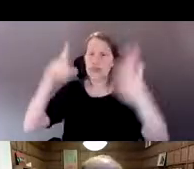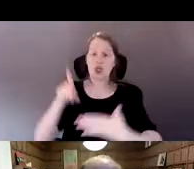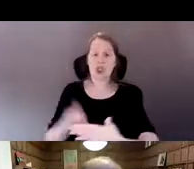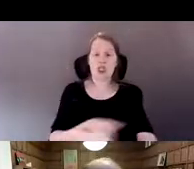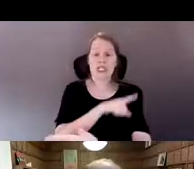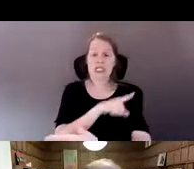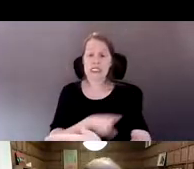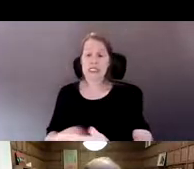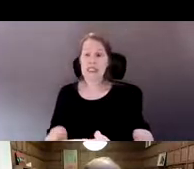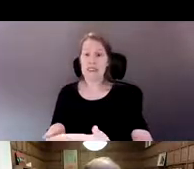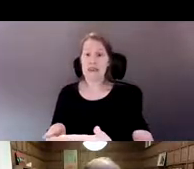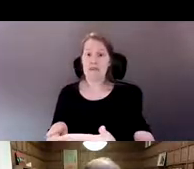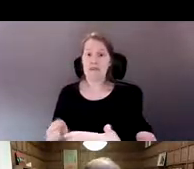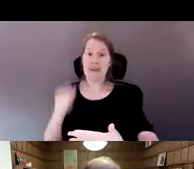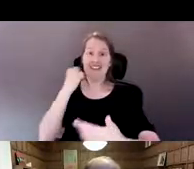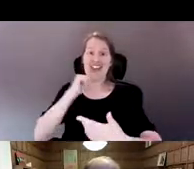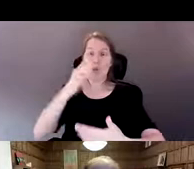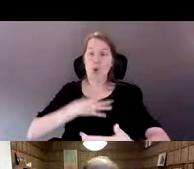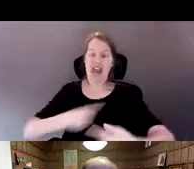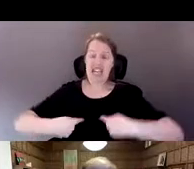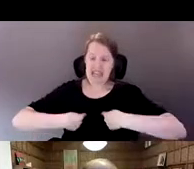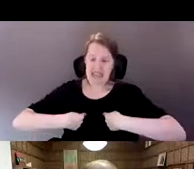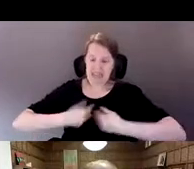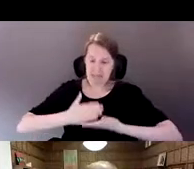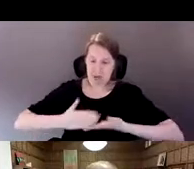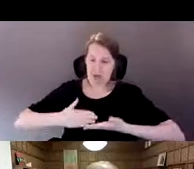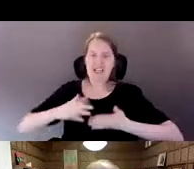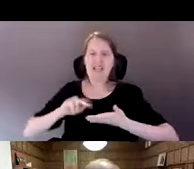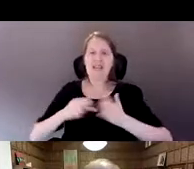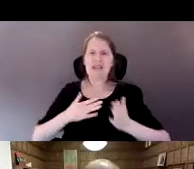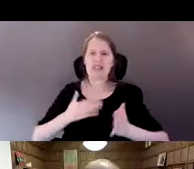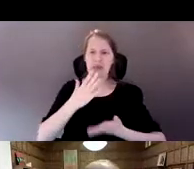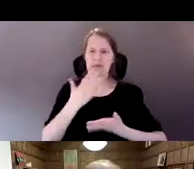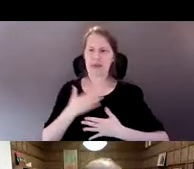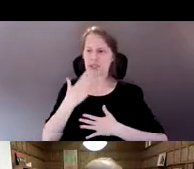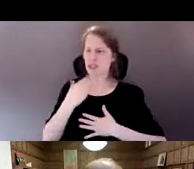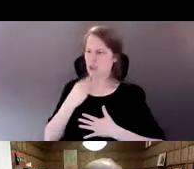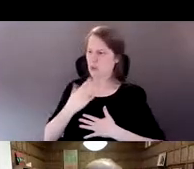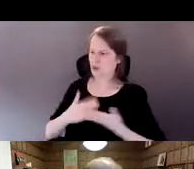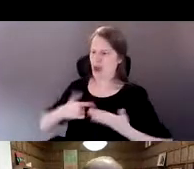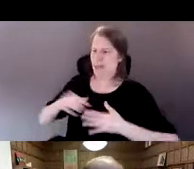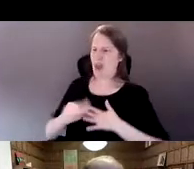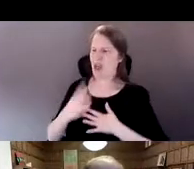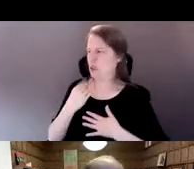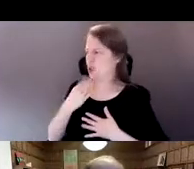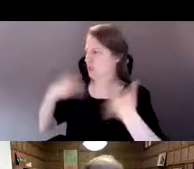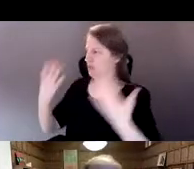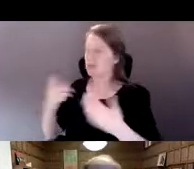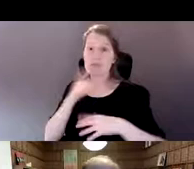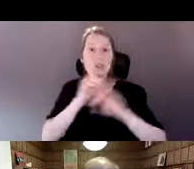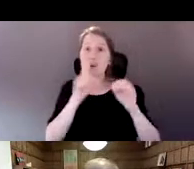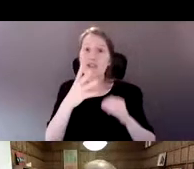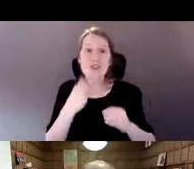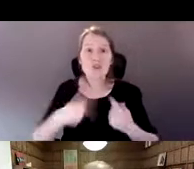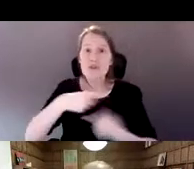many aspects of themselves and their culture in terms of Judaism, regardless of how many Jews lived amongst them. It's true